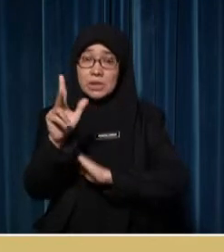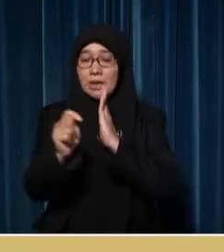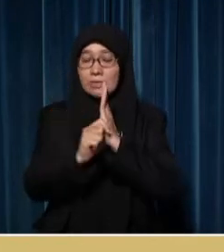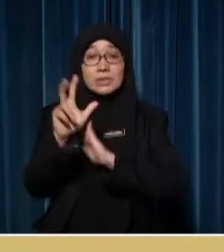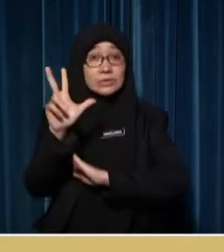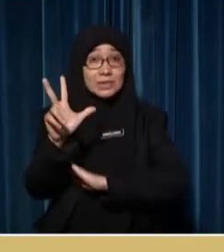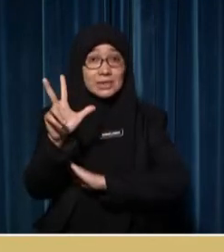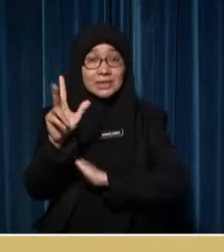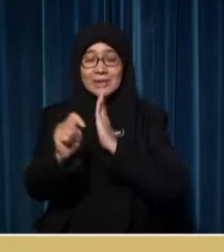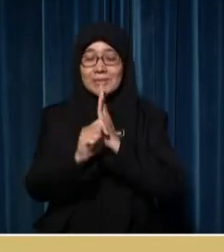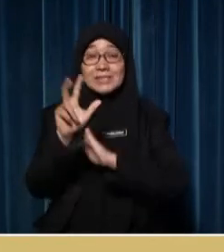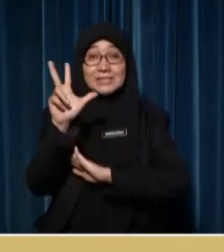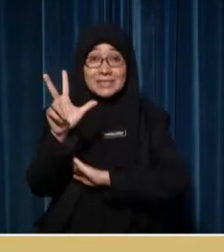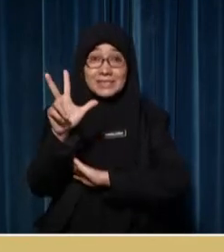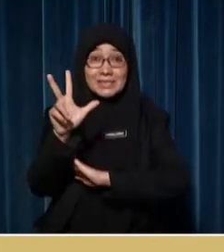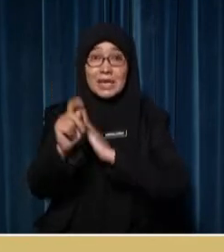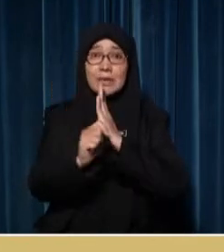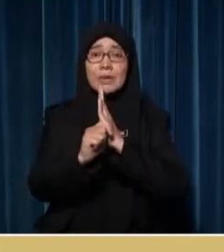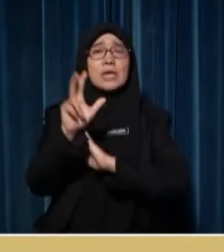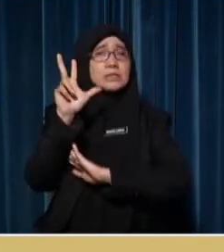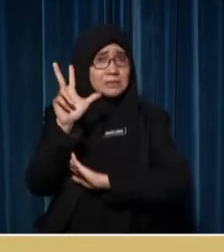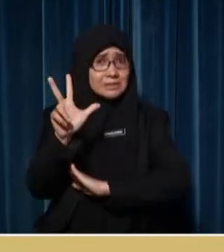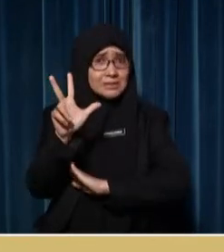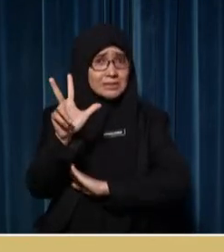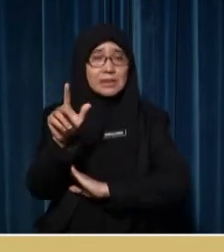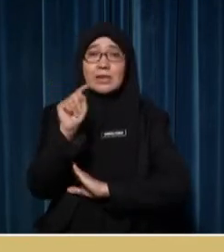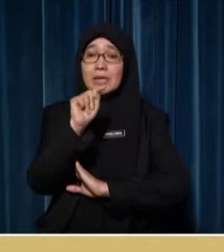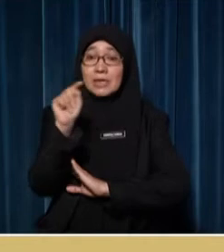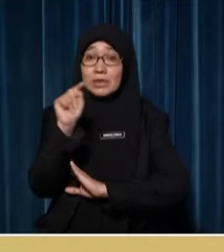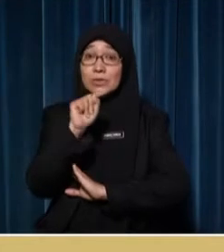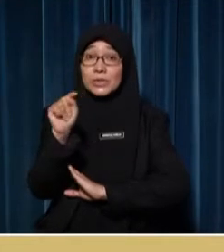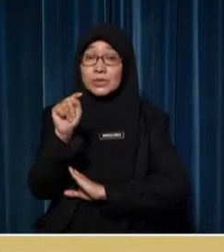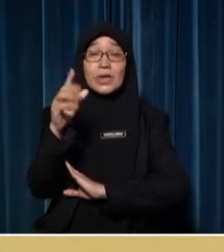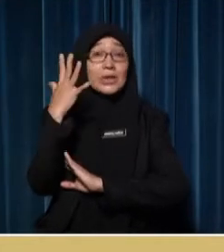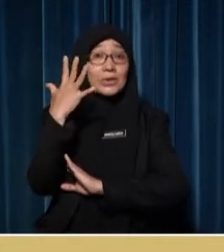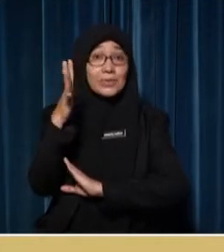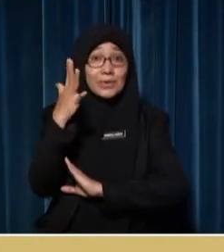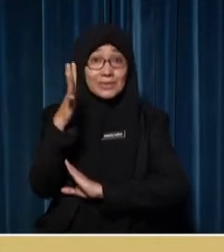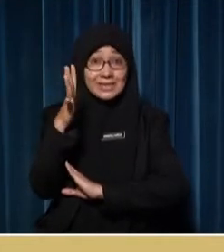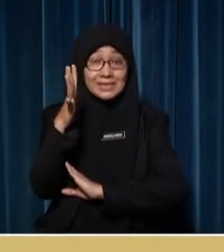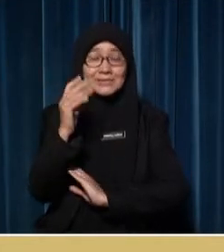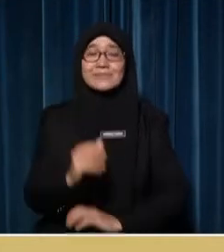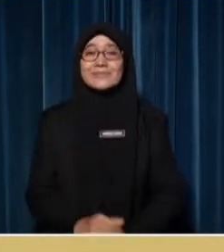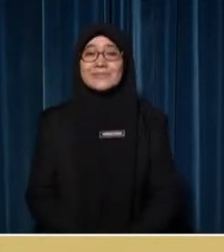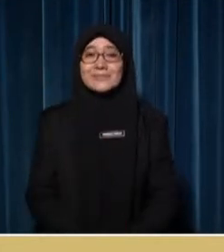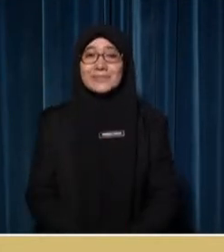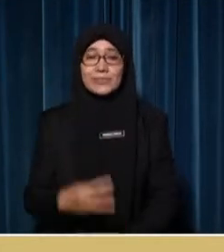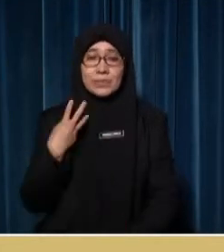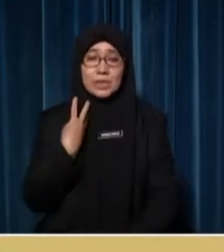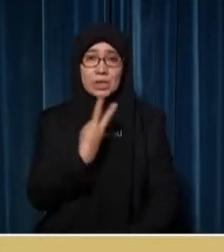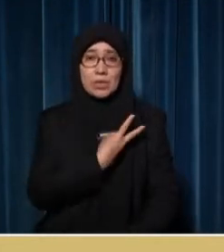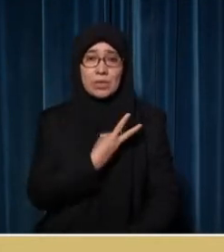plus 3 plus 3 plus 3 is equal to 15. We